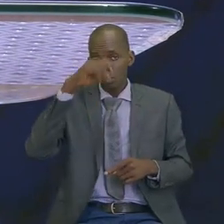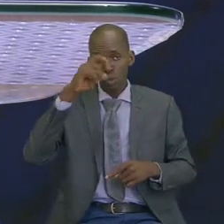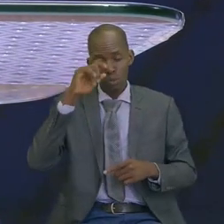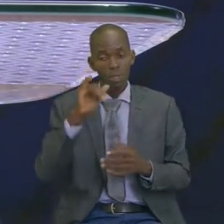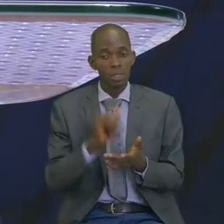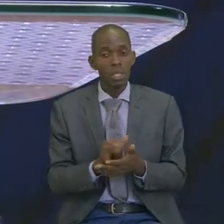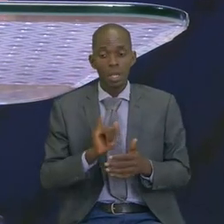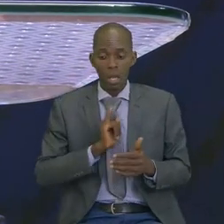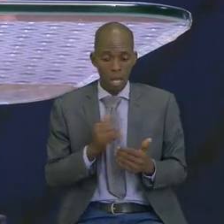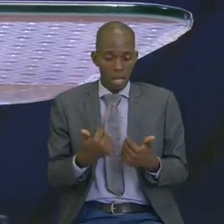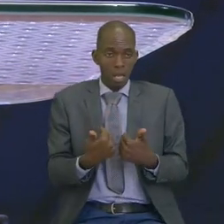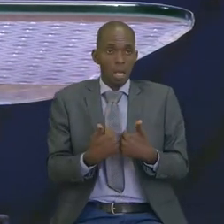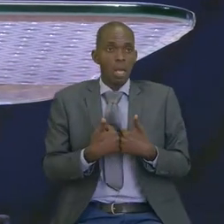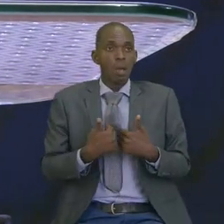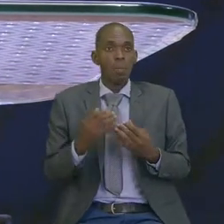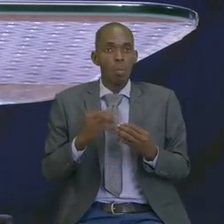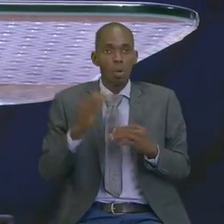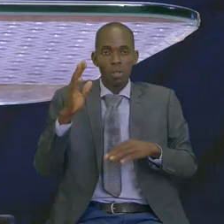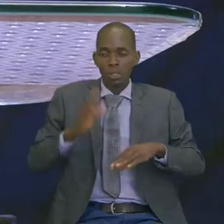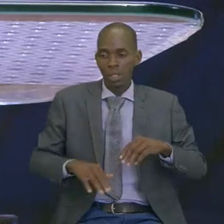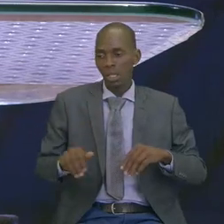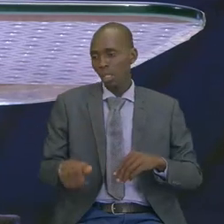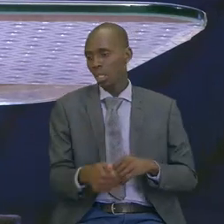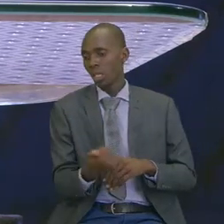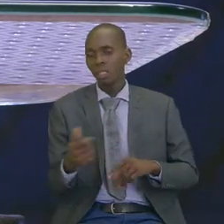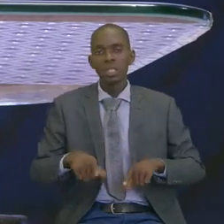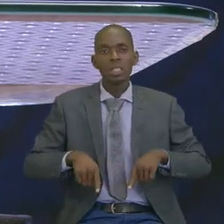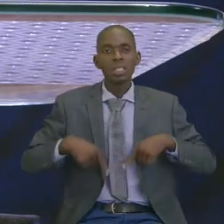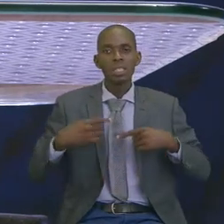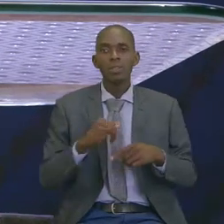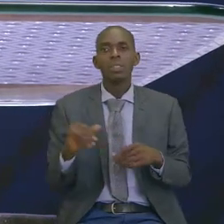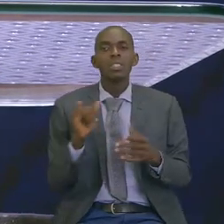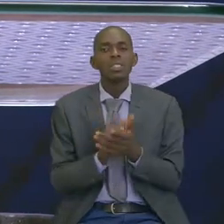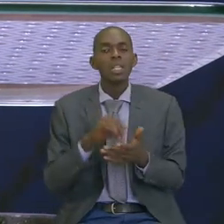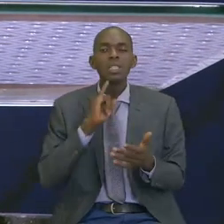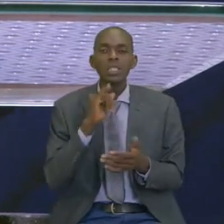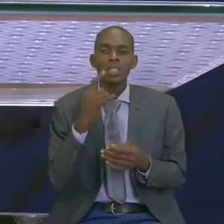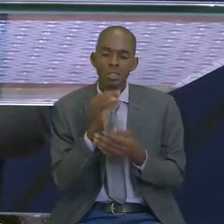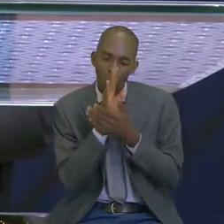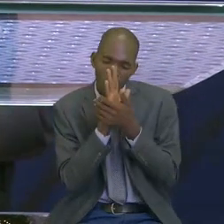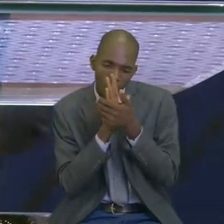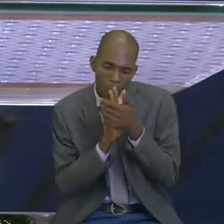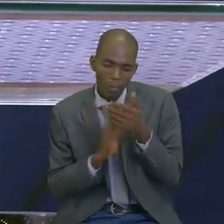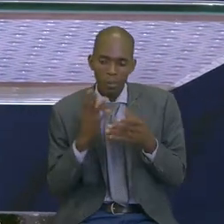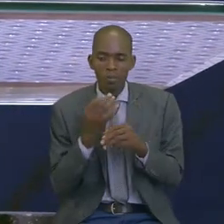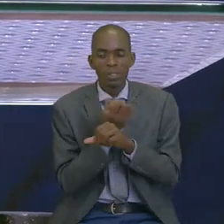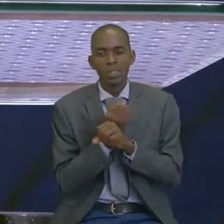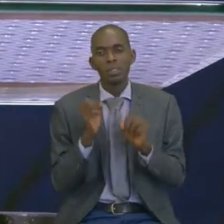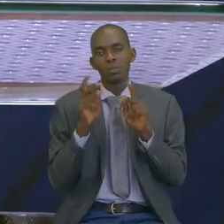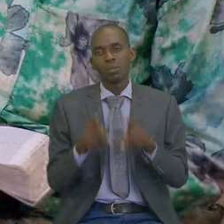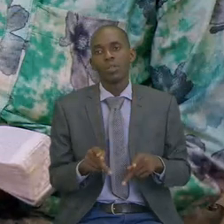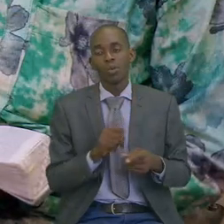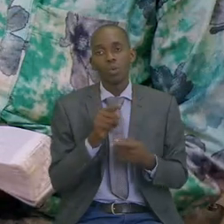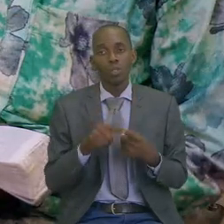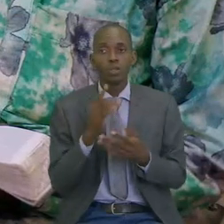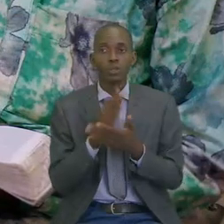I have more than any living, that the humility of a saved soul. If somebody is